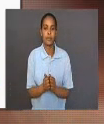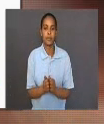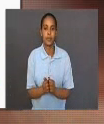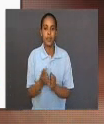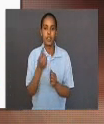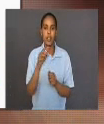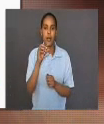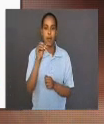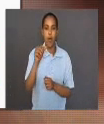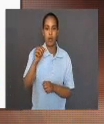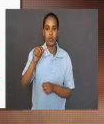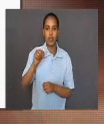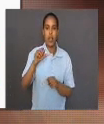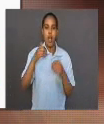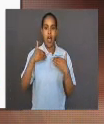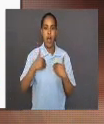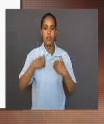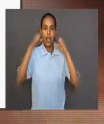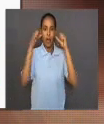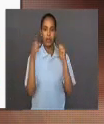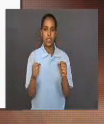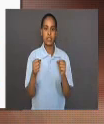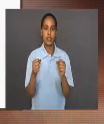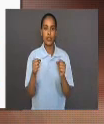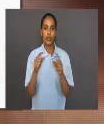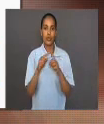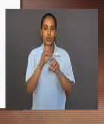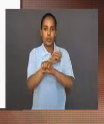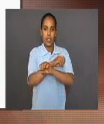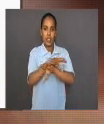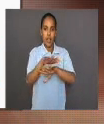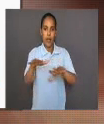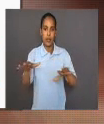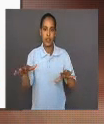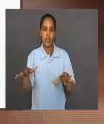The powder has the ability to spread out,